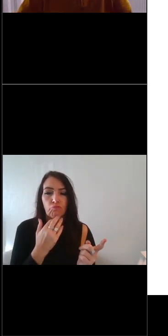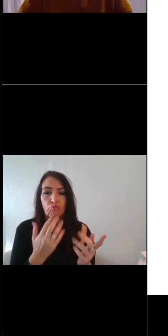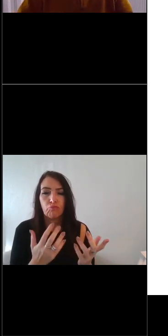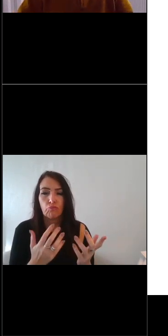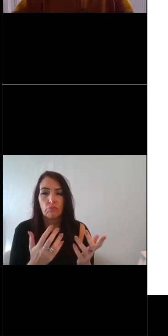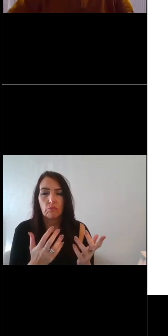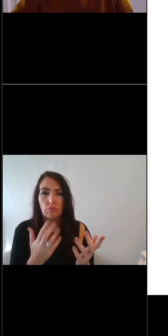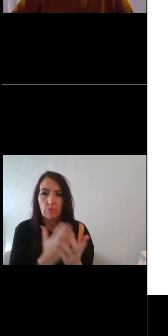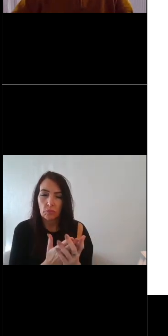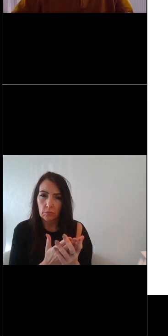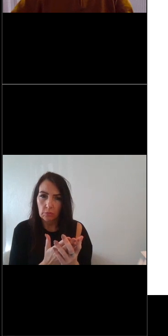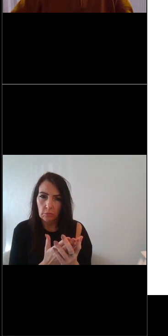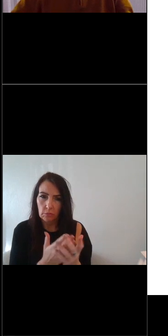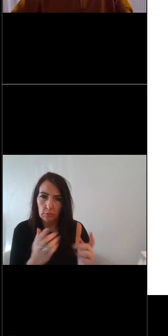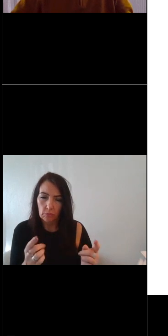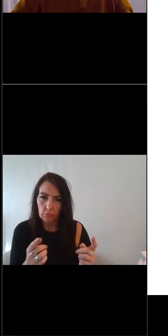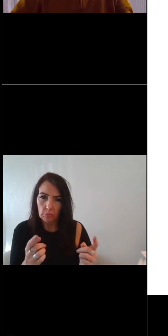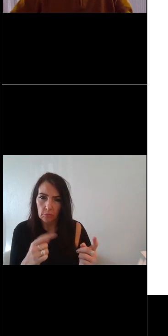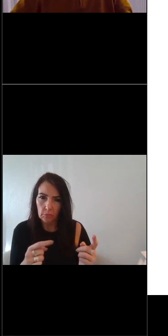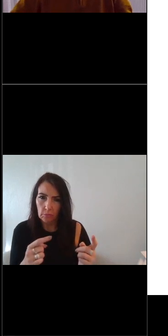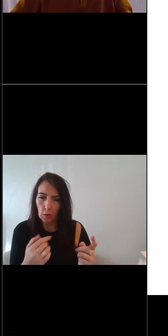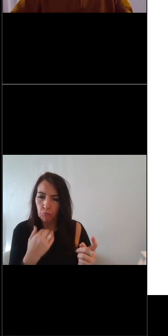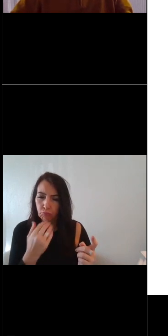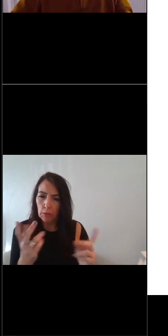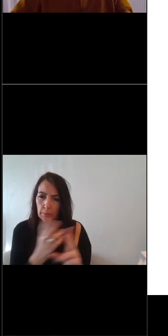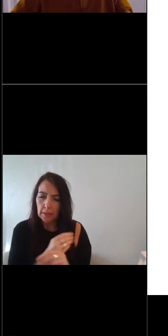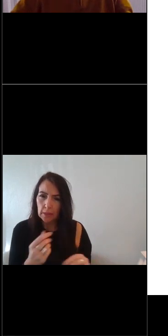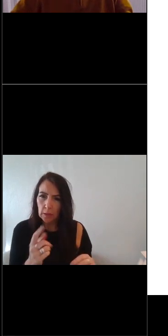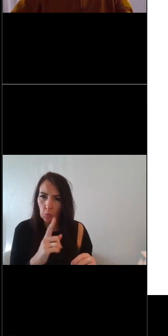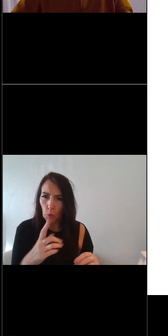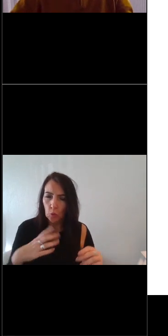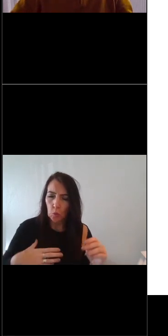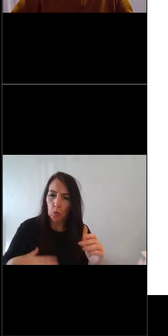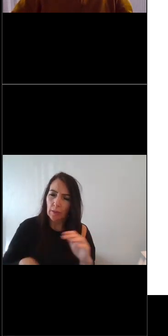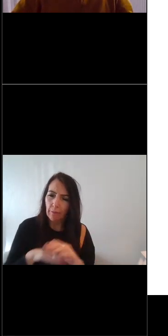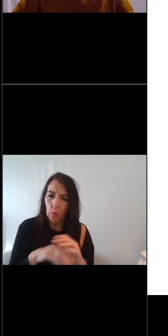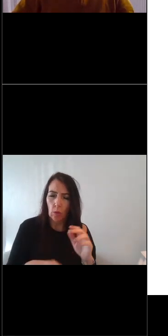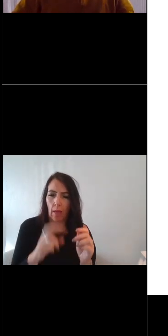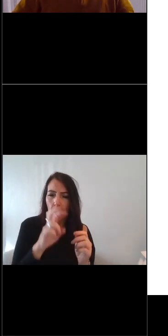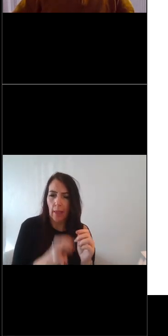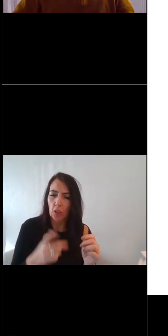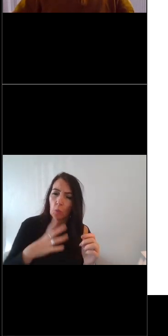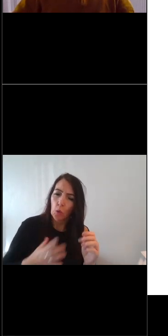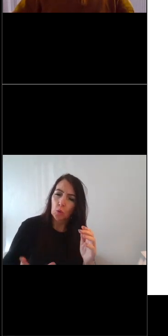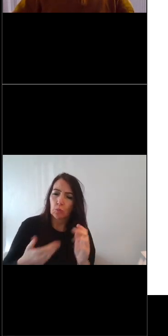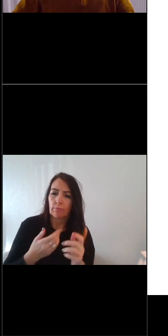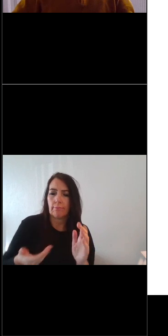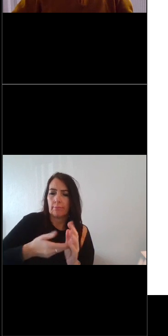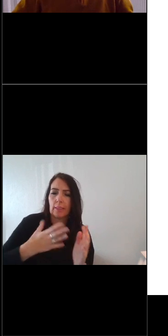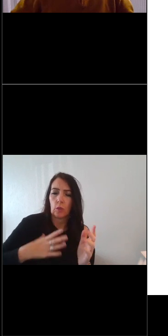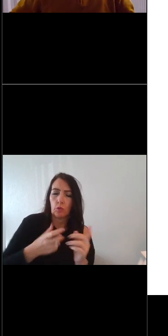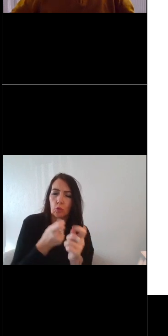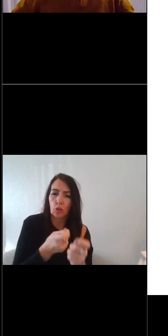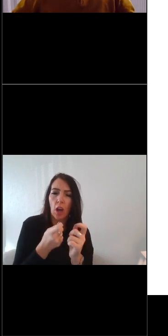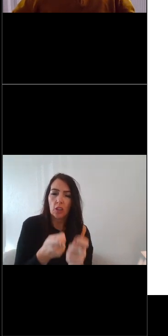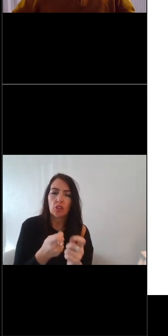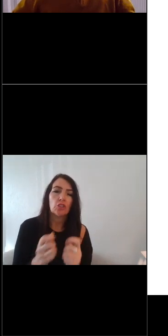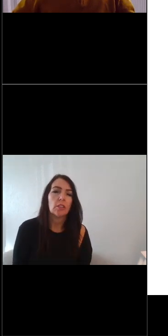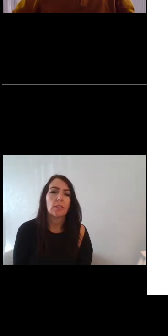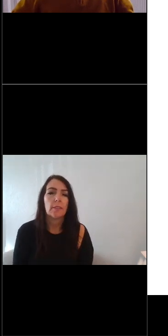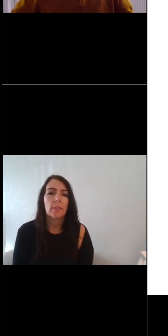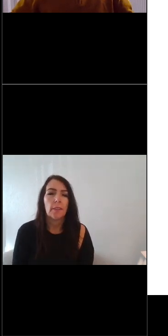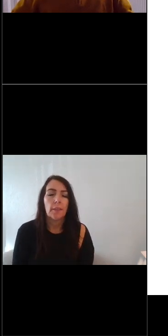does this fall short of what you will need for a fully electric fleet? And then if you get into that area, we